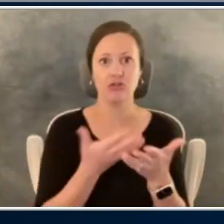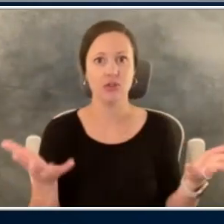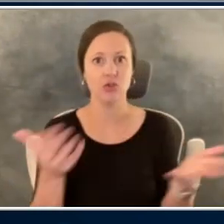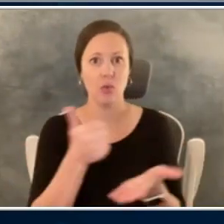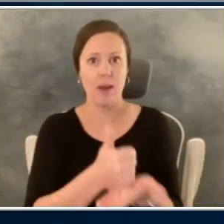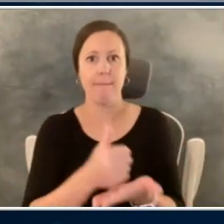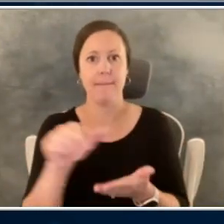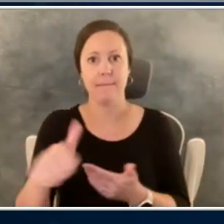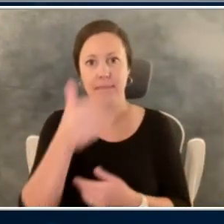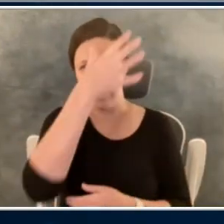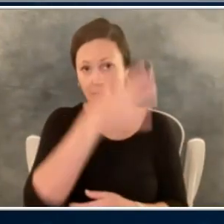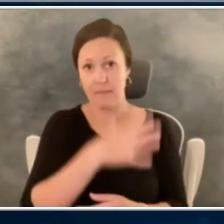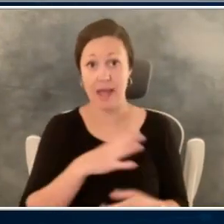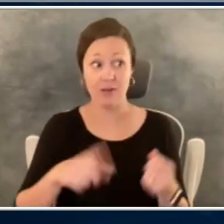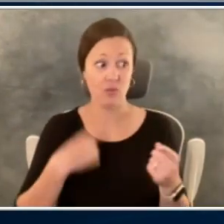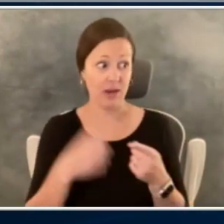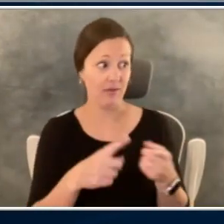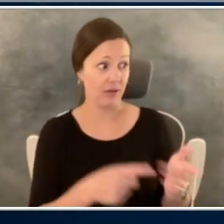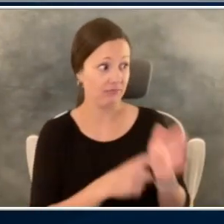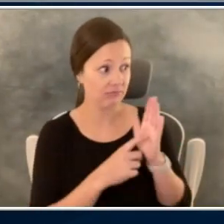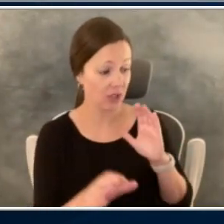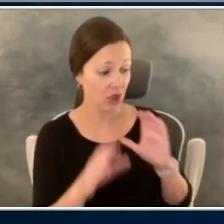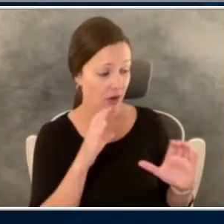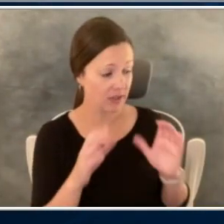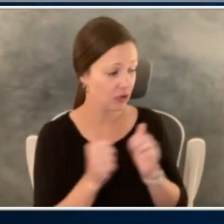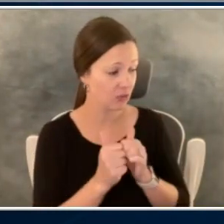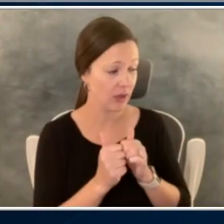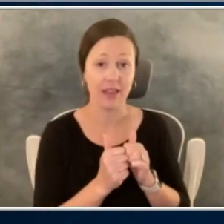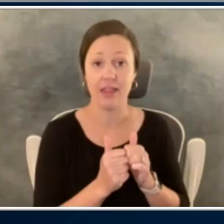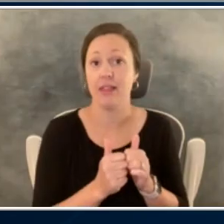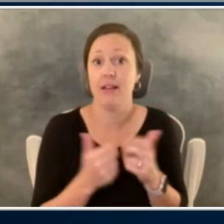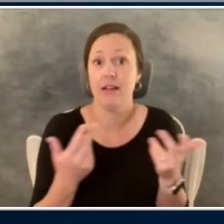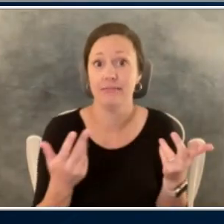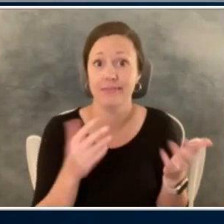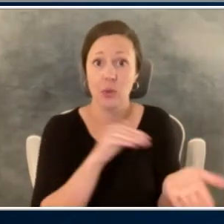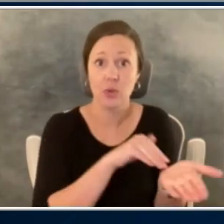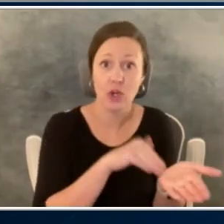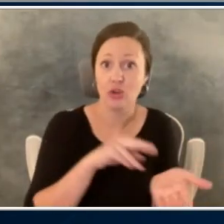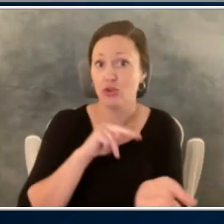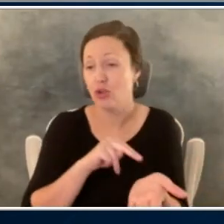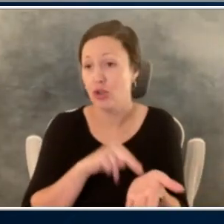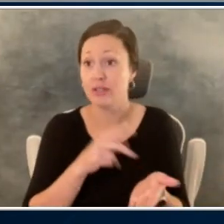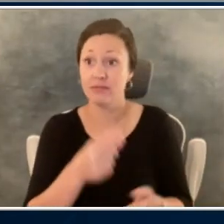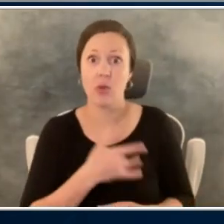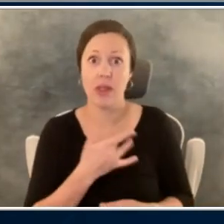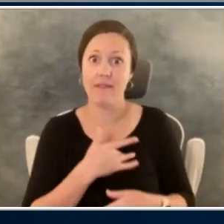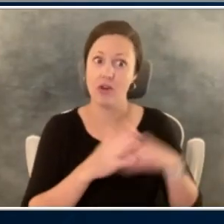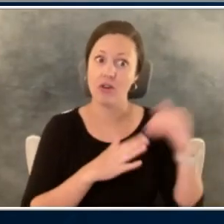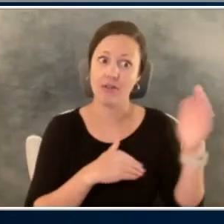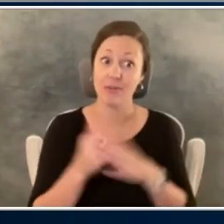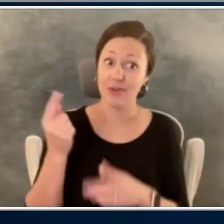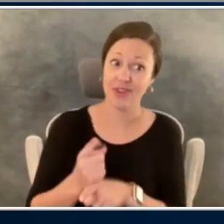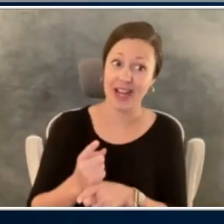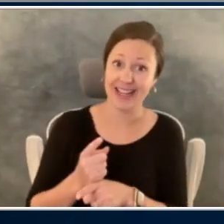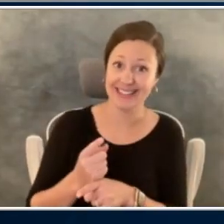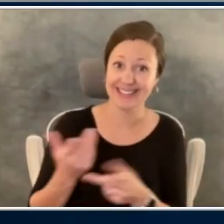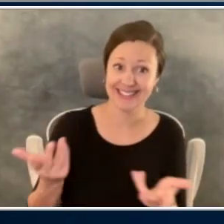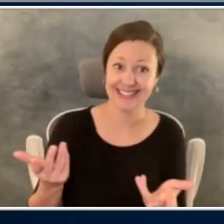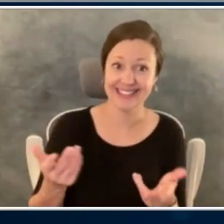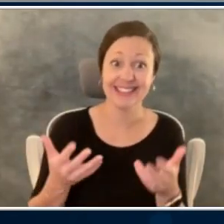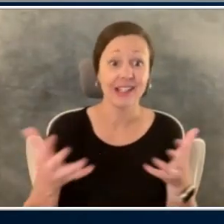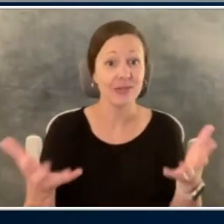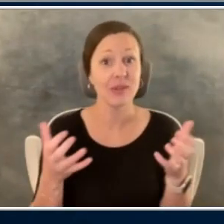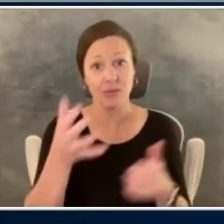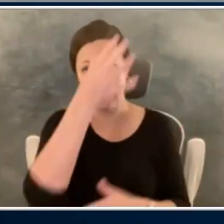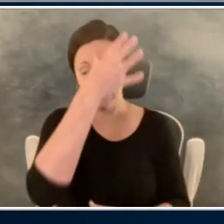have to have these conversations with providers like Katie, that they feel comfortable doing that, right, Dr. Chen? Yeah, I mean, we want men to feel comfortable